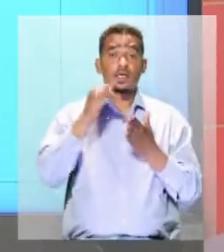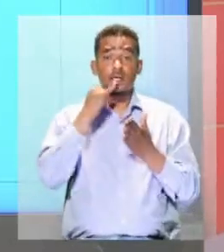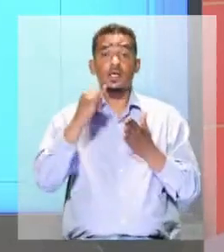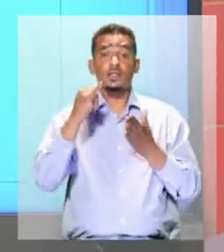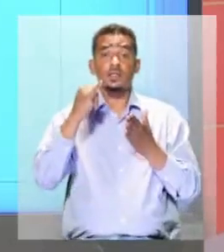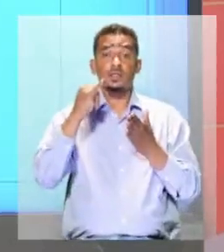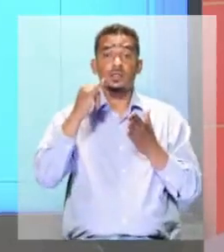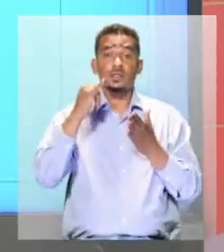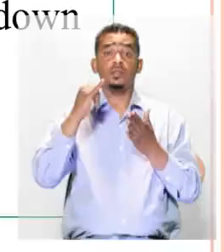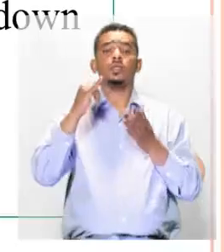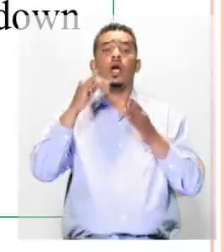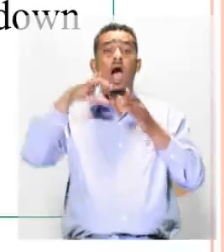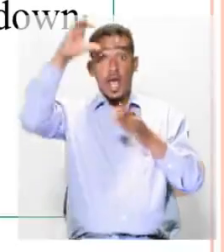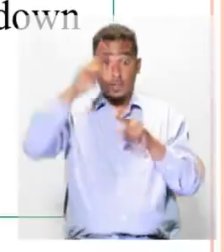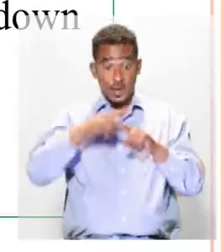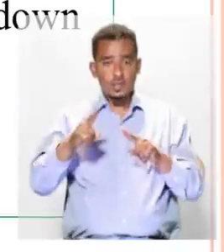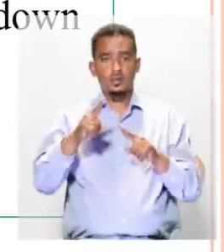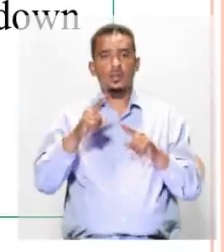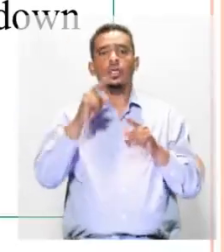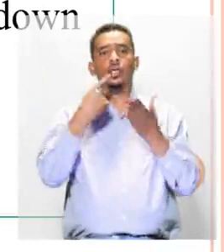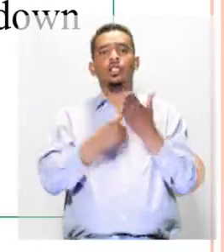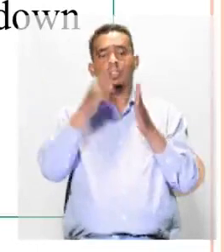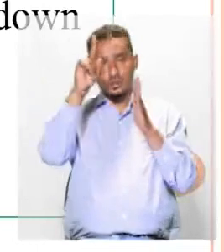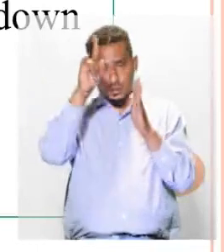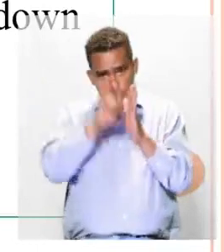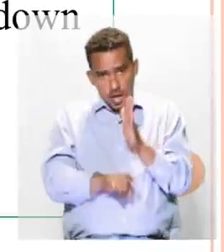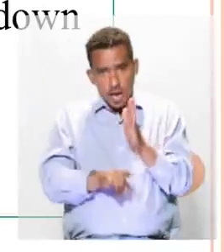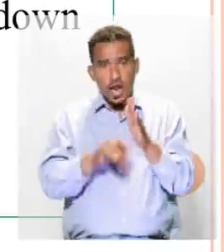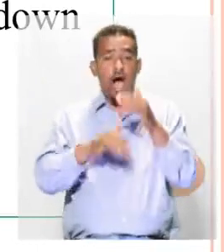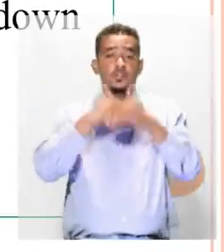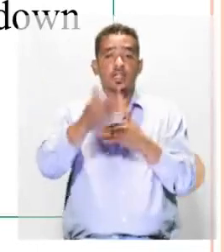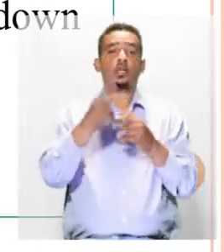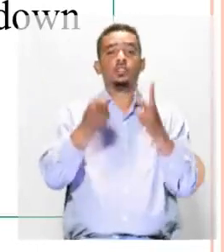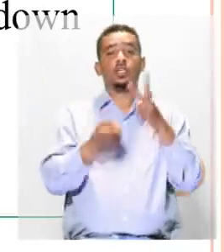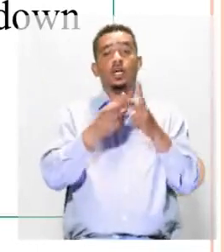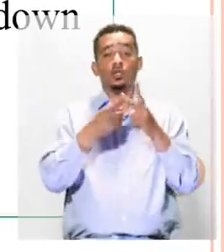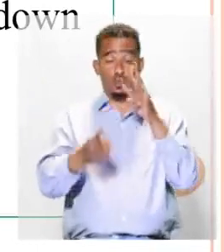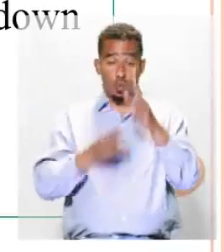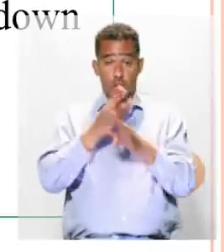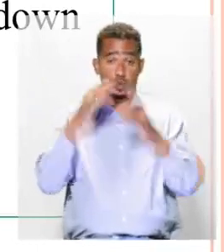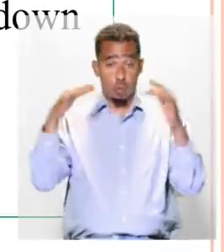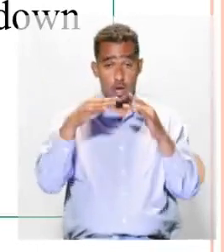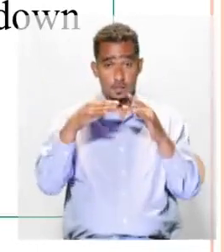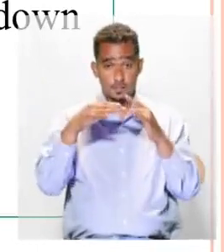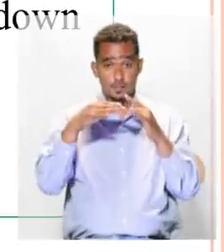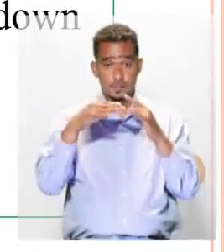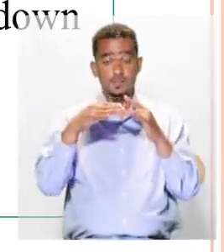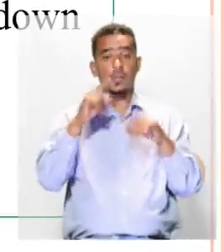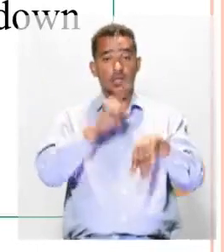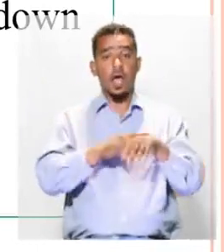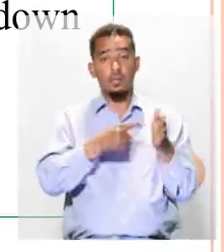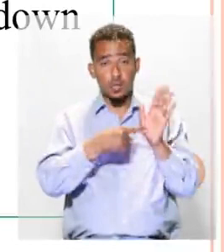after the Second World War. The infant mortality rate is generally regarded as prime indicator